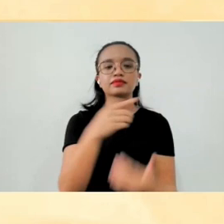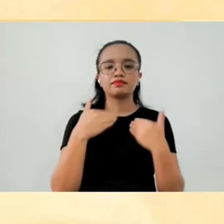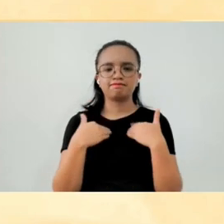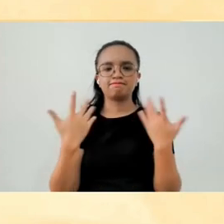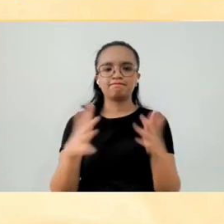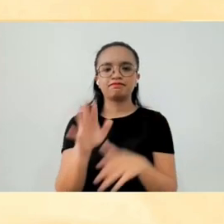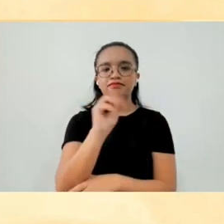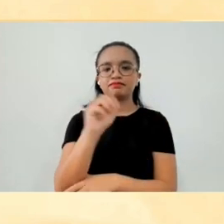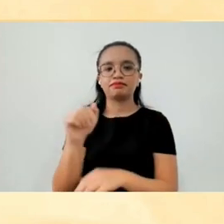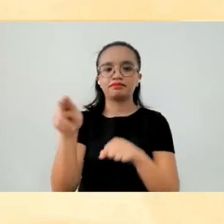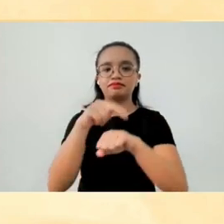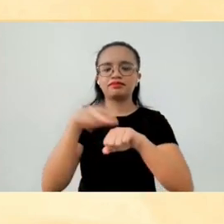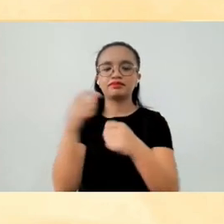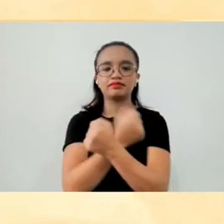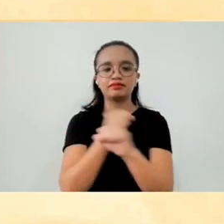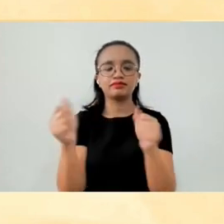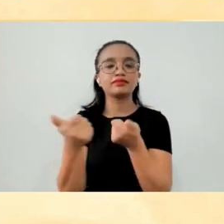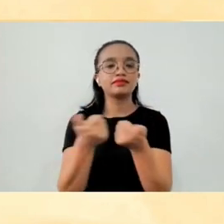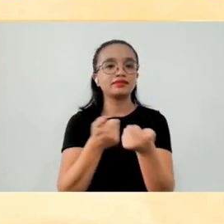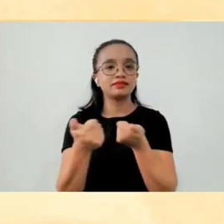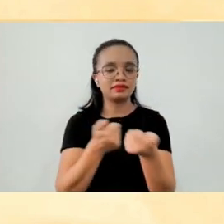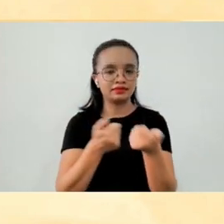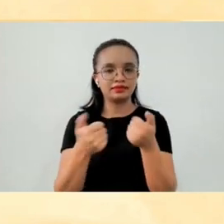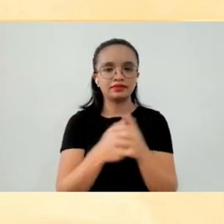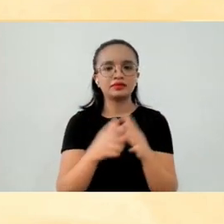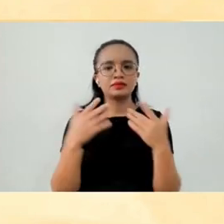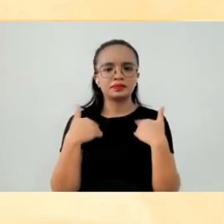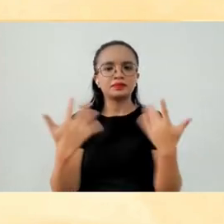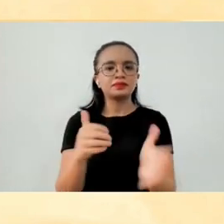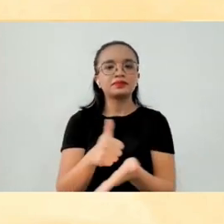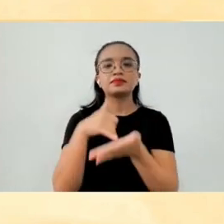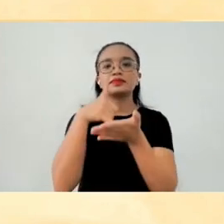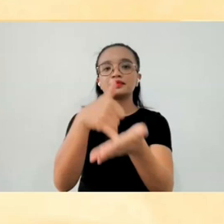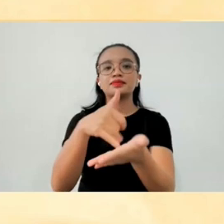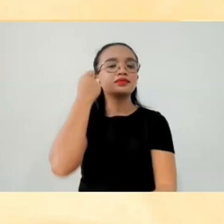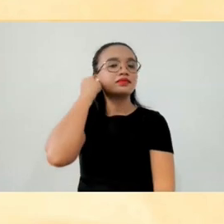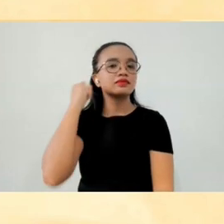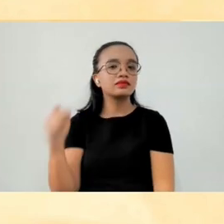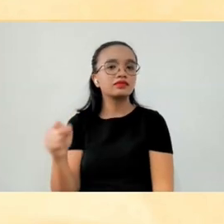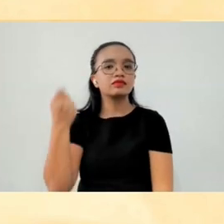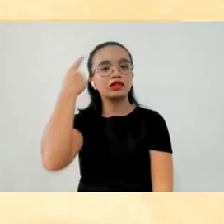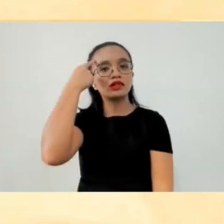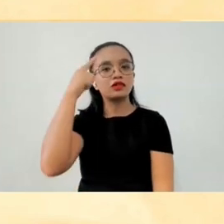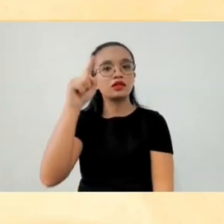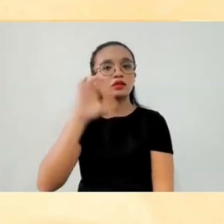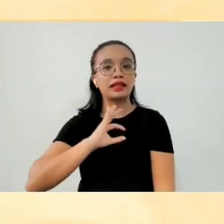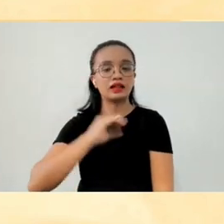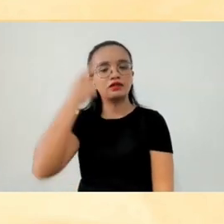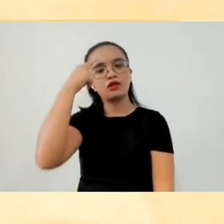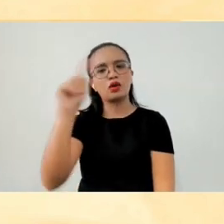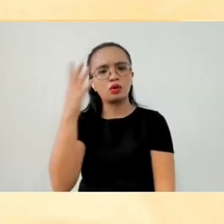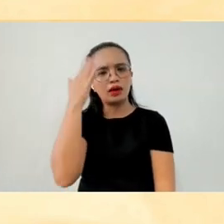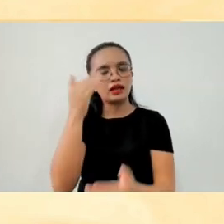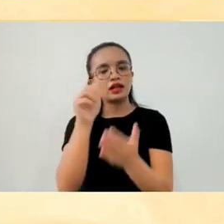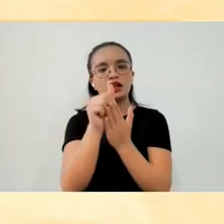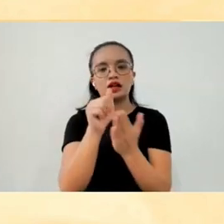National Security Administration and was awarded a Silver Medal for Academic Excellence and a Silver